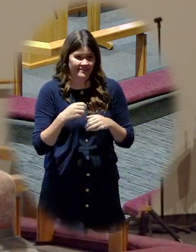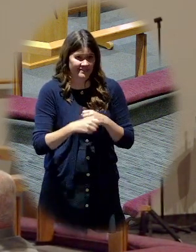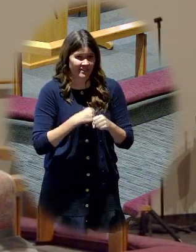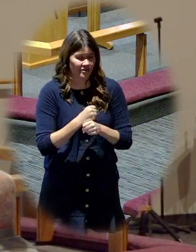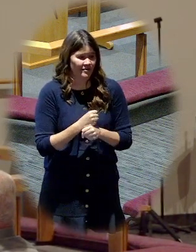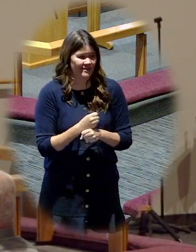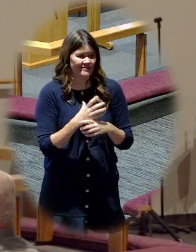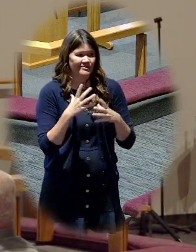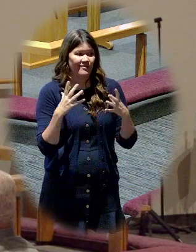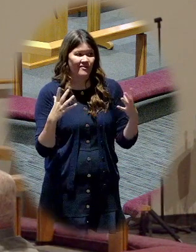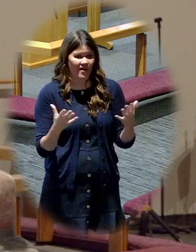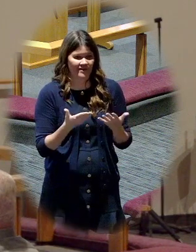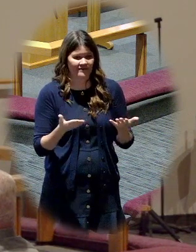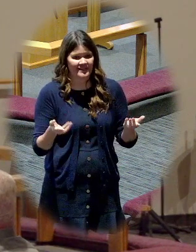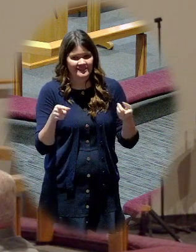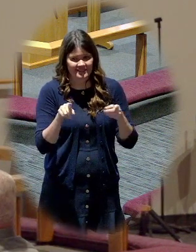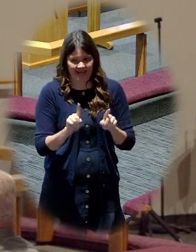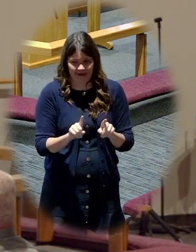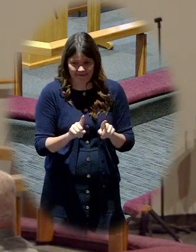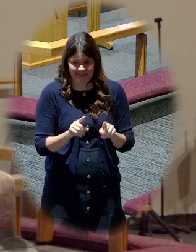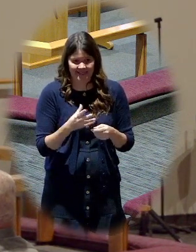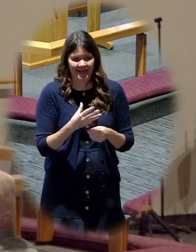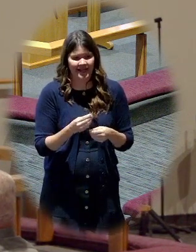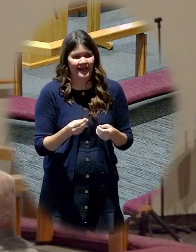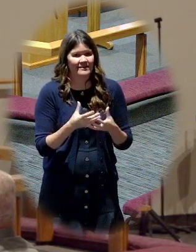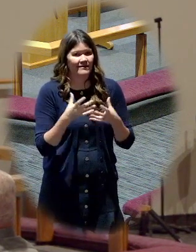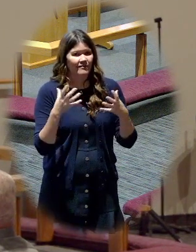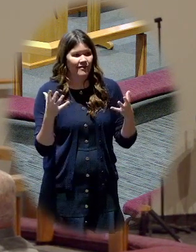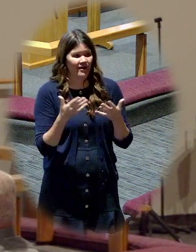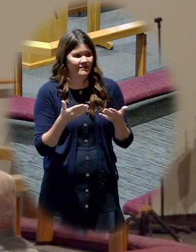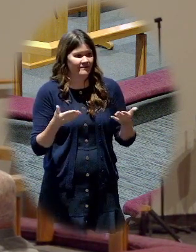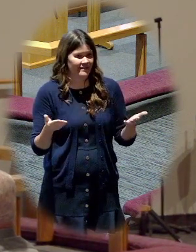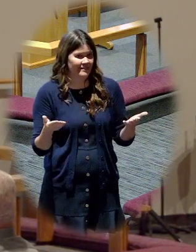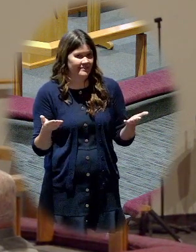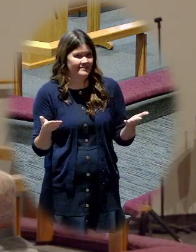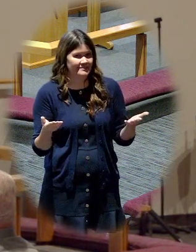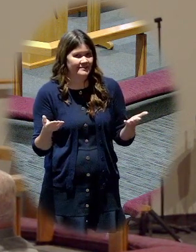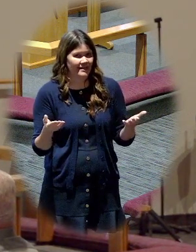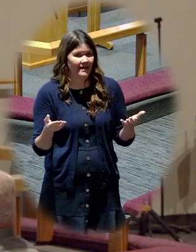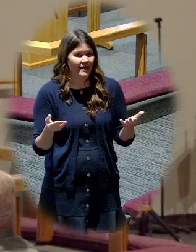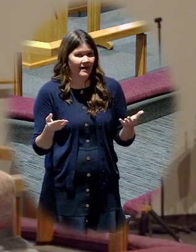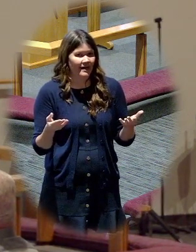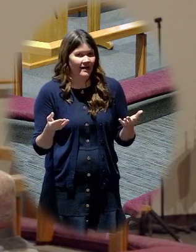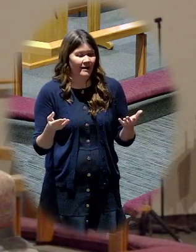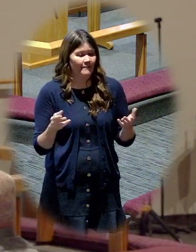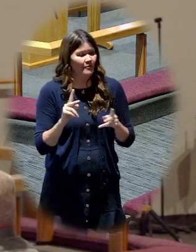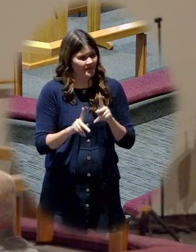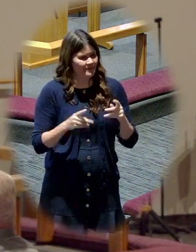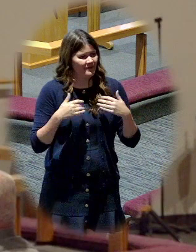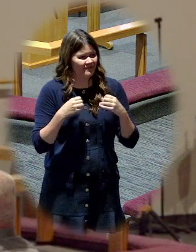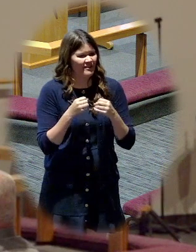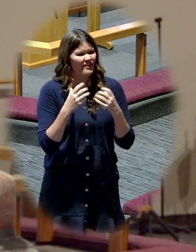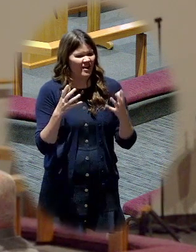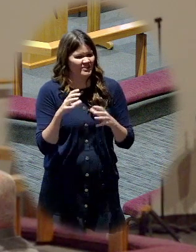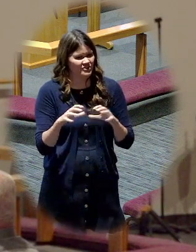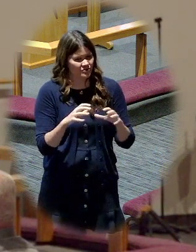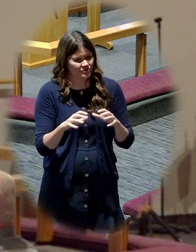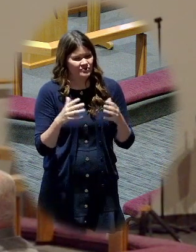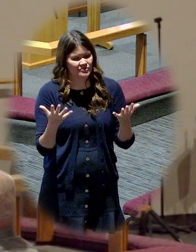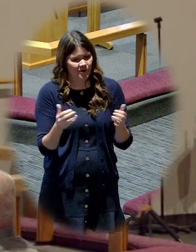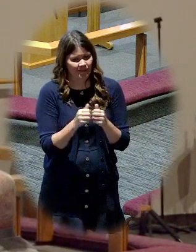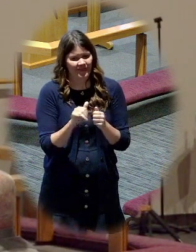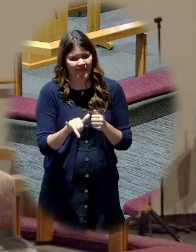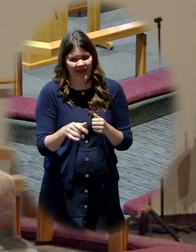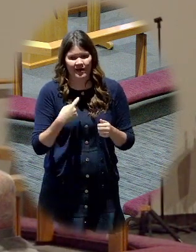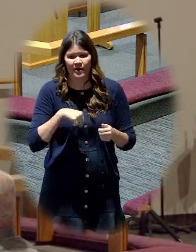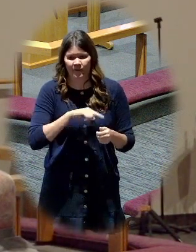There's just a lot of things going on, and a lot of families have a lot of things to do. And so, with that being said, we're going to put a